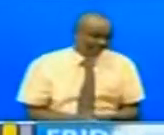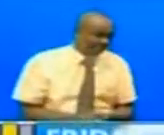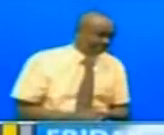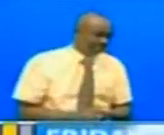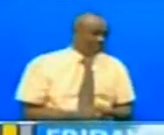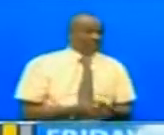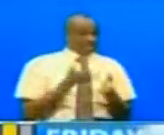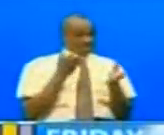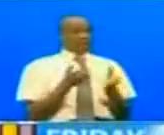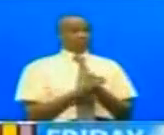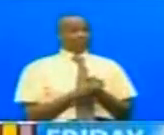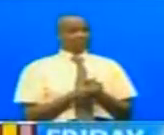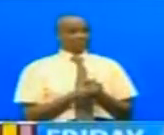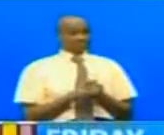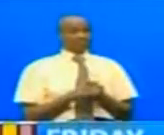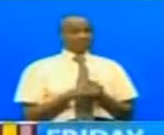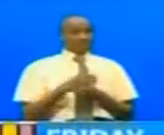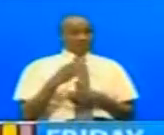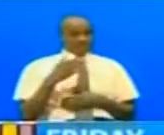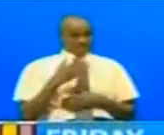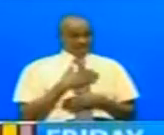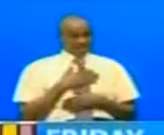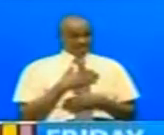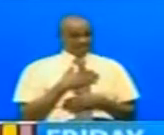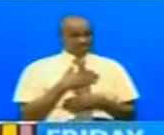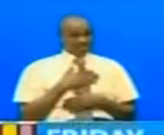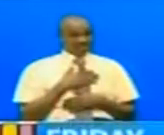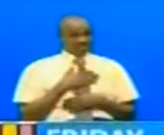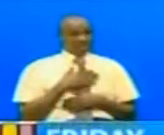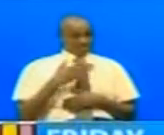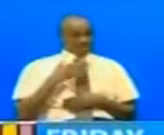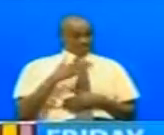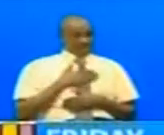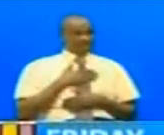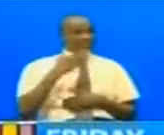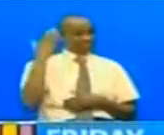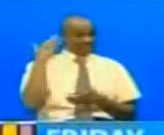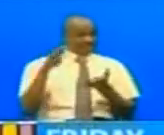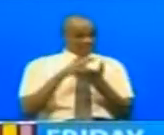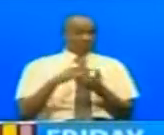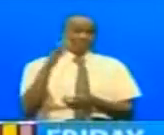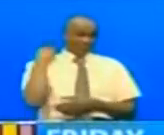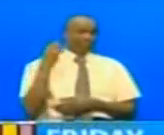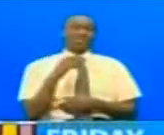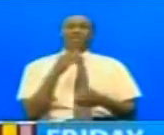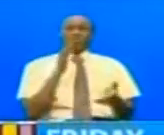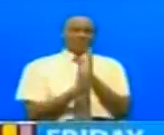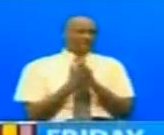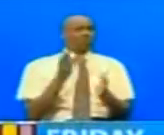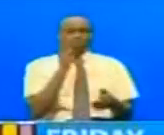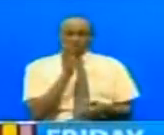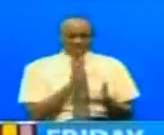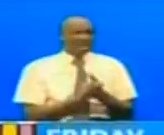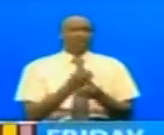of my background, you know, we went without water, we went without